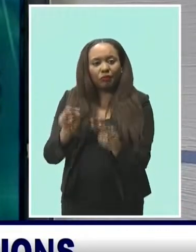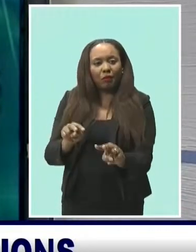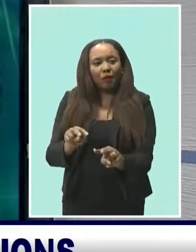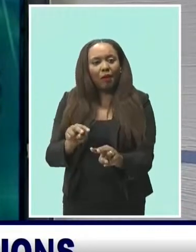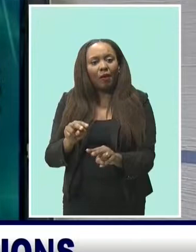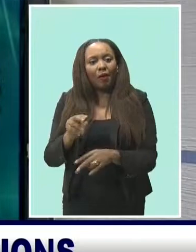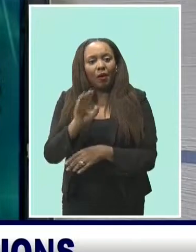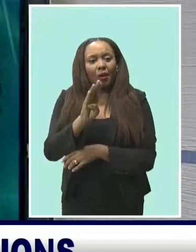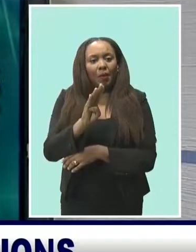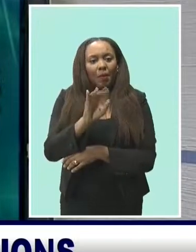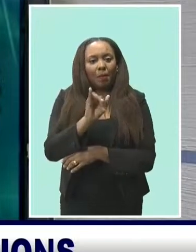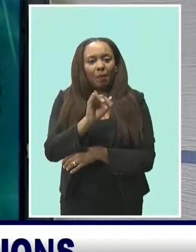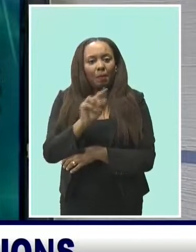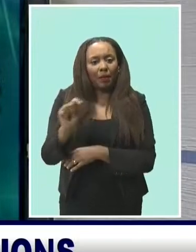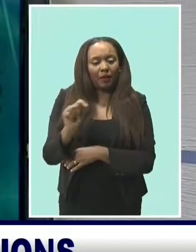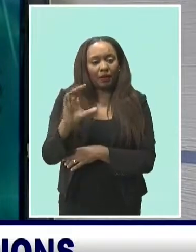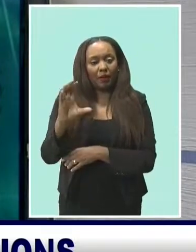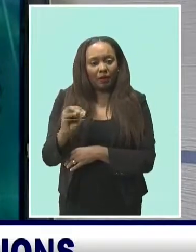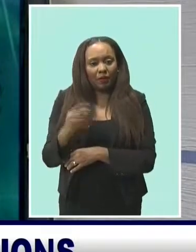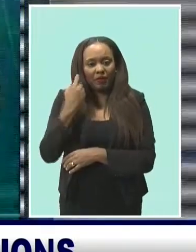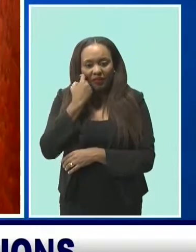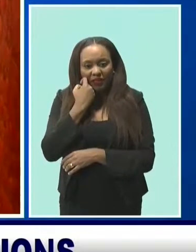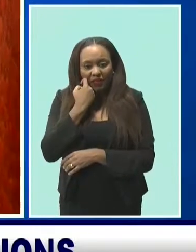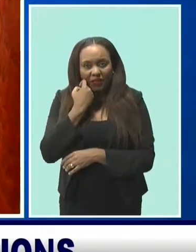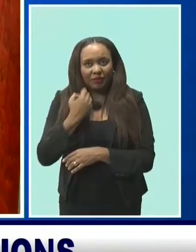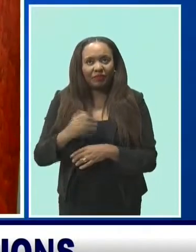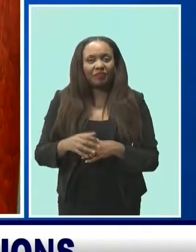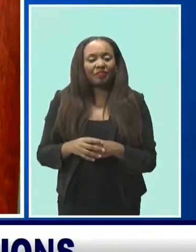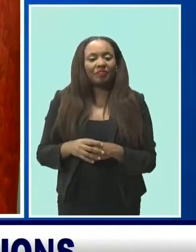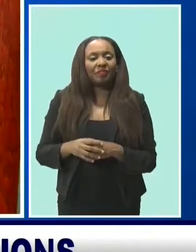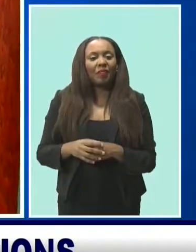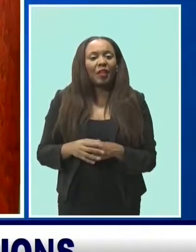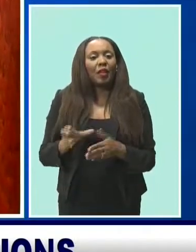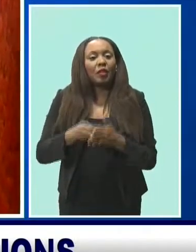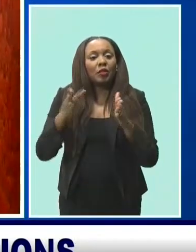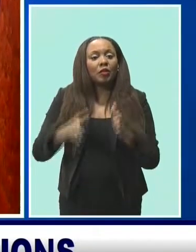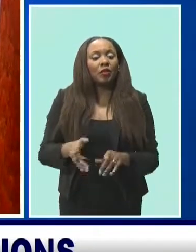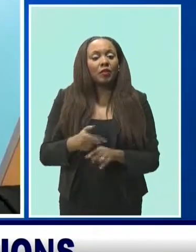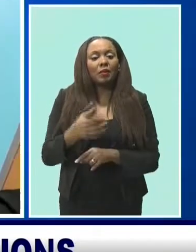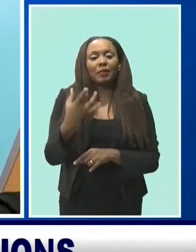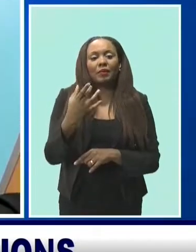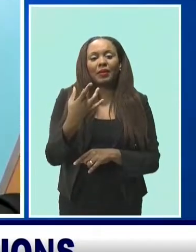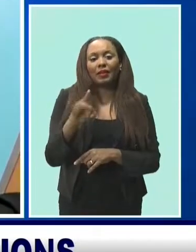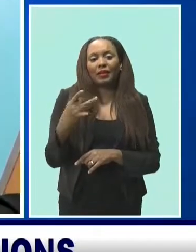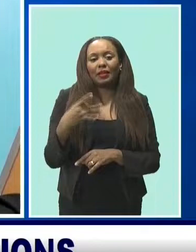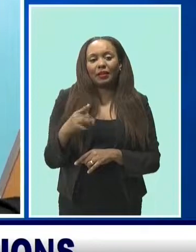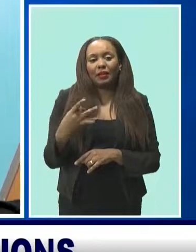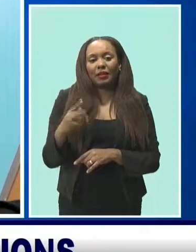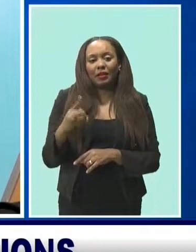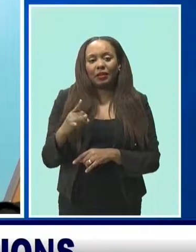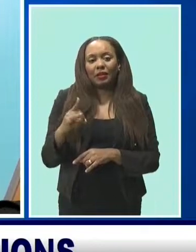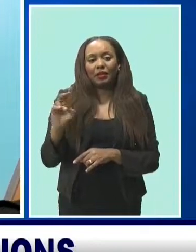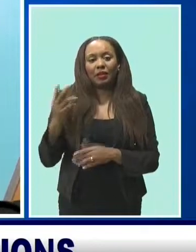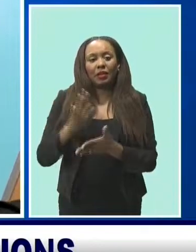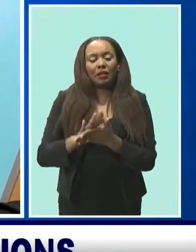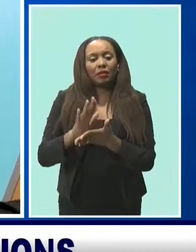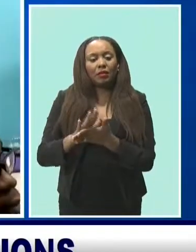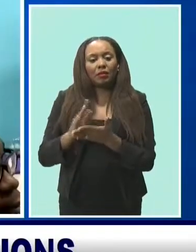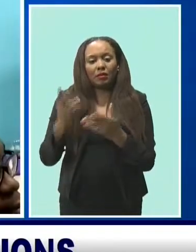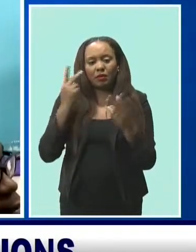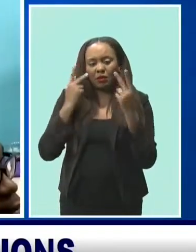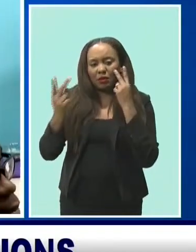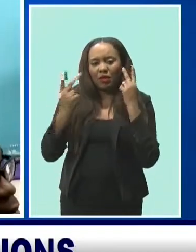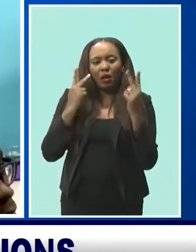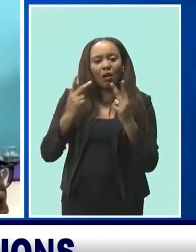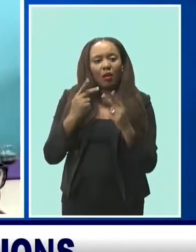company, BIT, recently. The students from 18 of the 25 secondary schools across the island got first-hand tips from senior